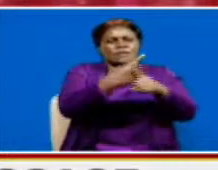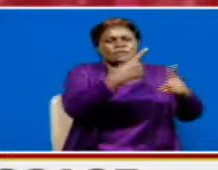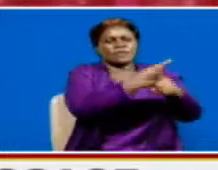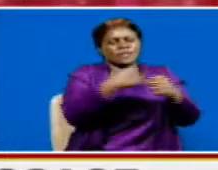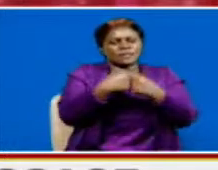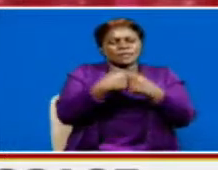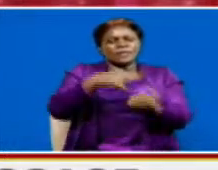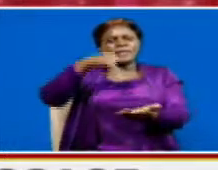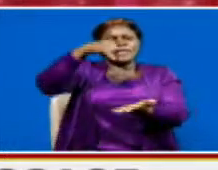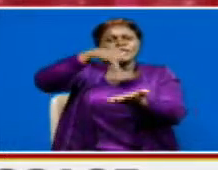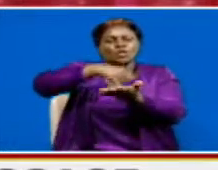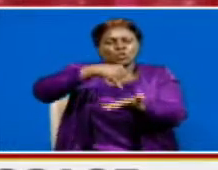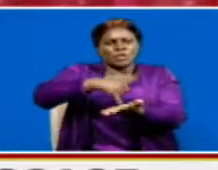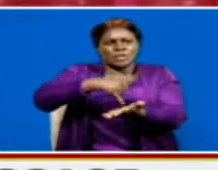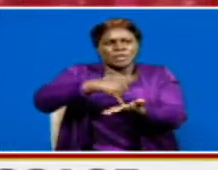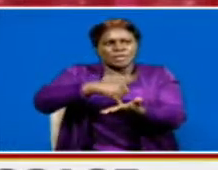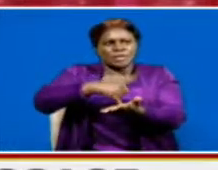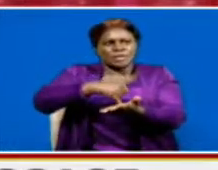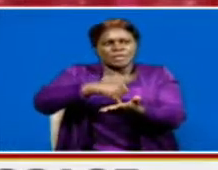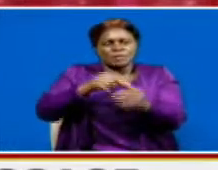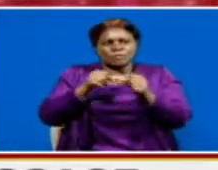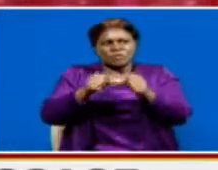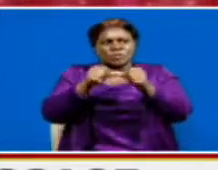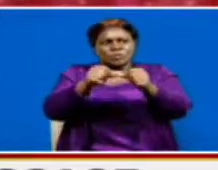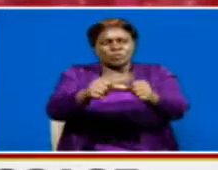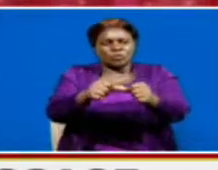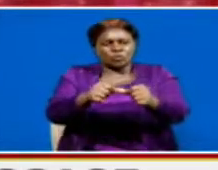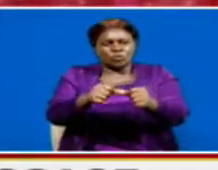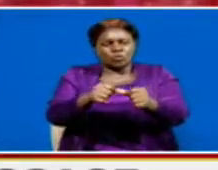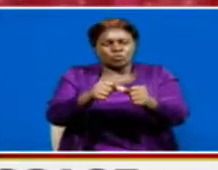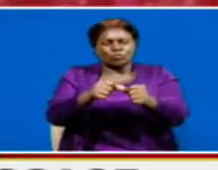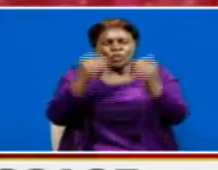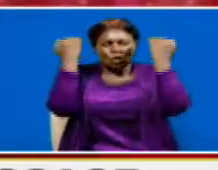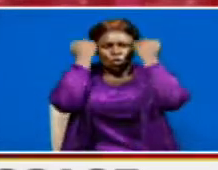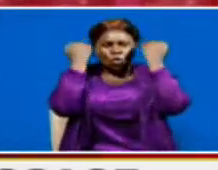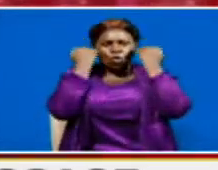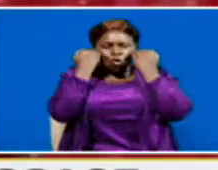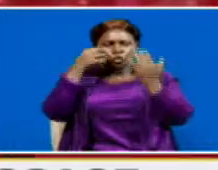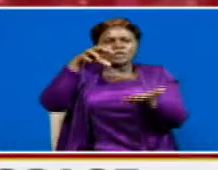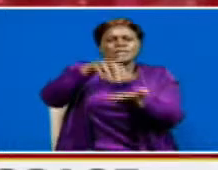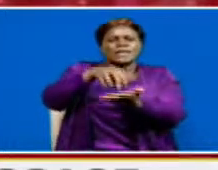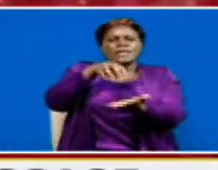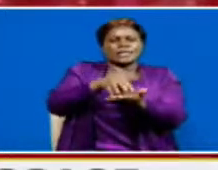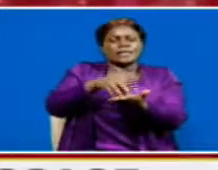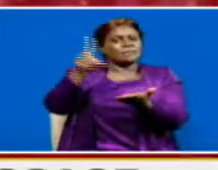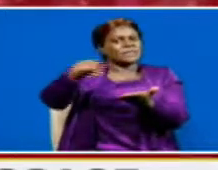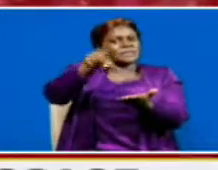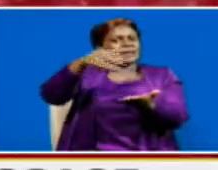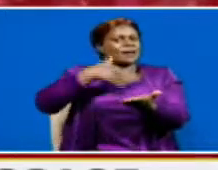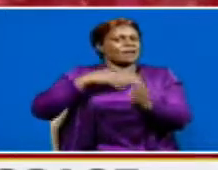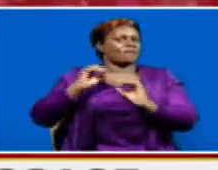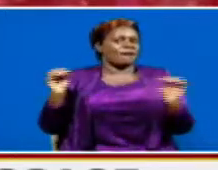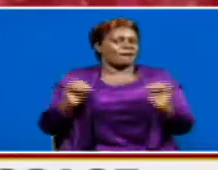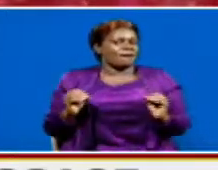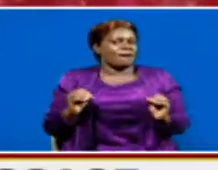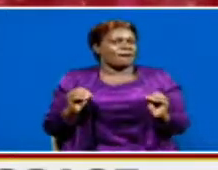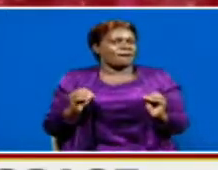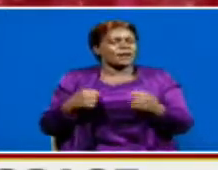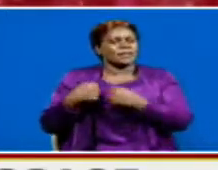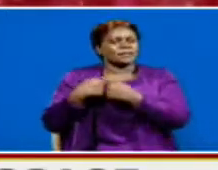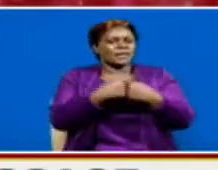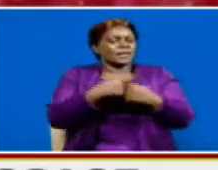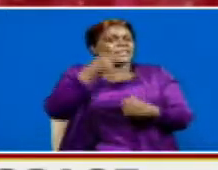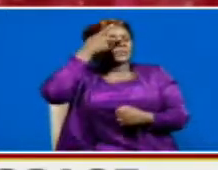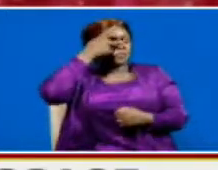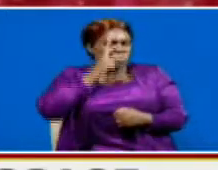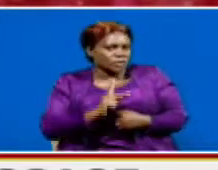challenges, including persistent litigation. There is nothing wrong with challenging